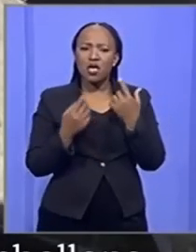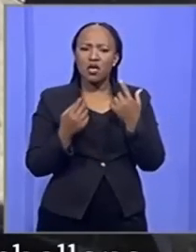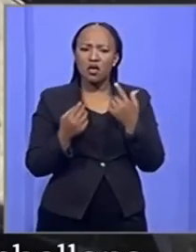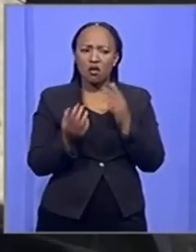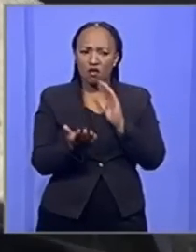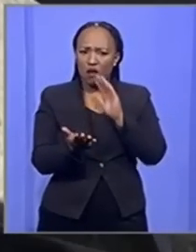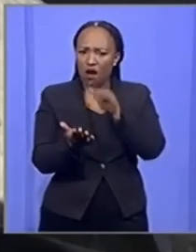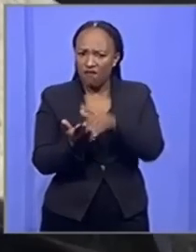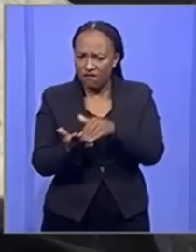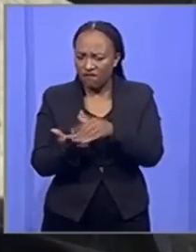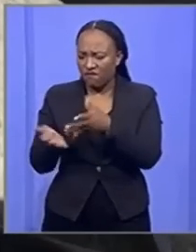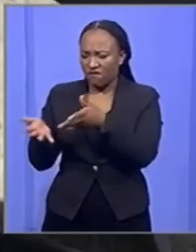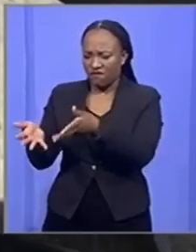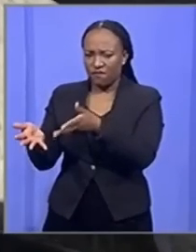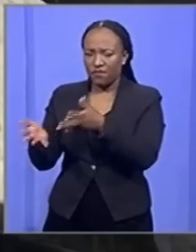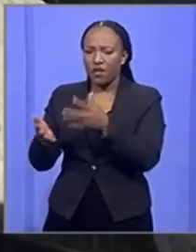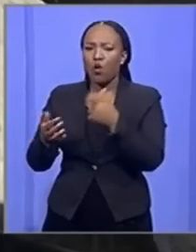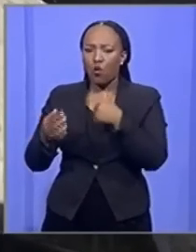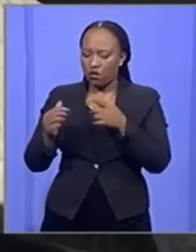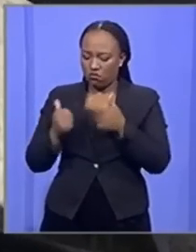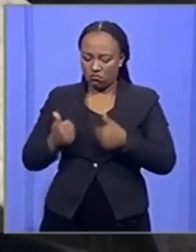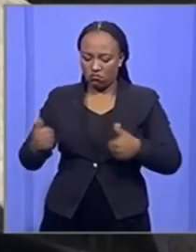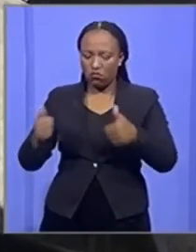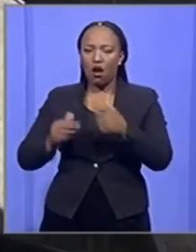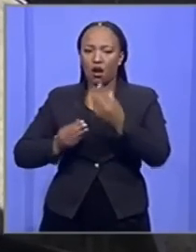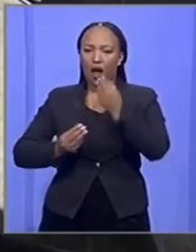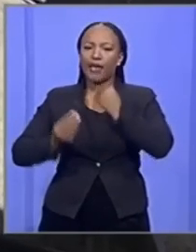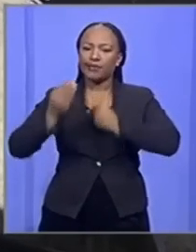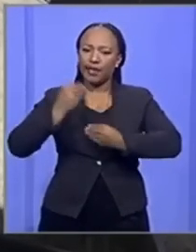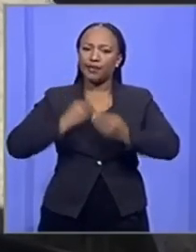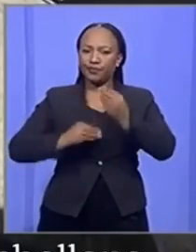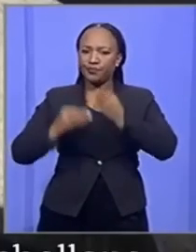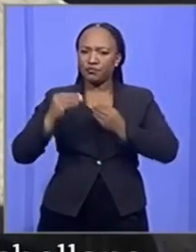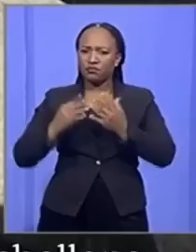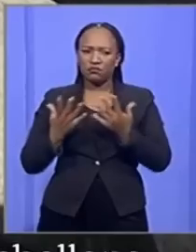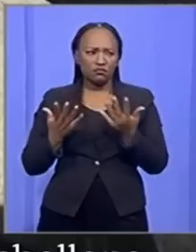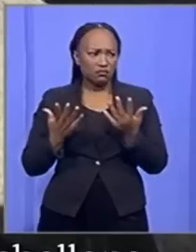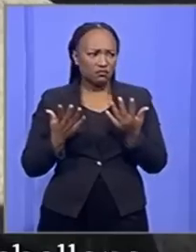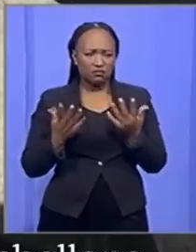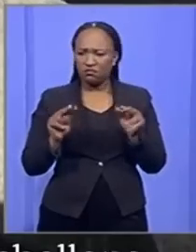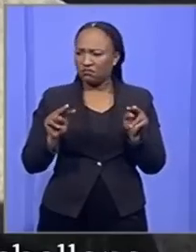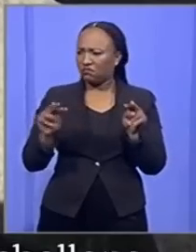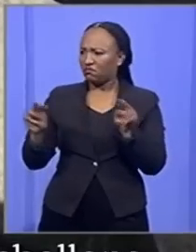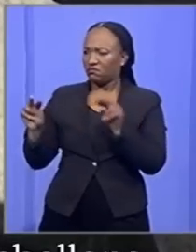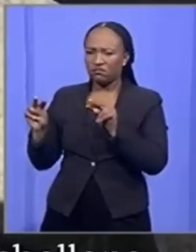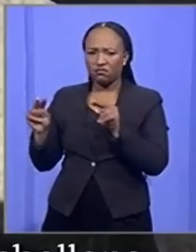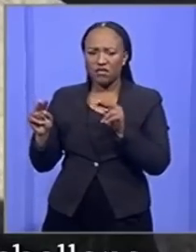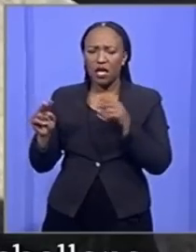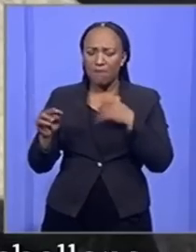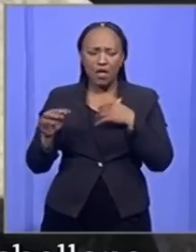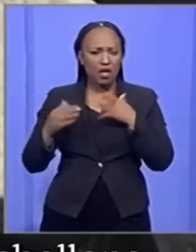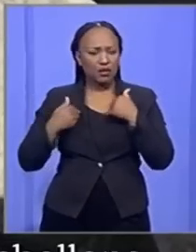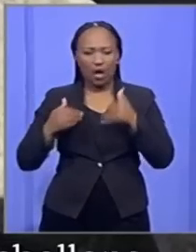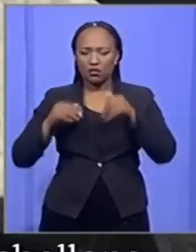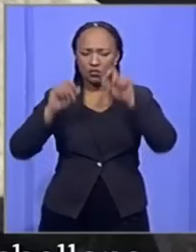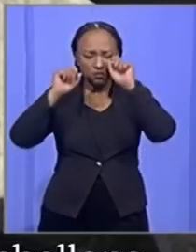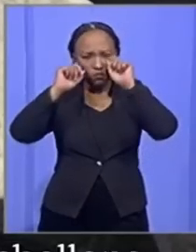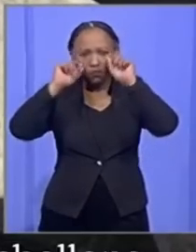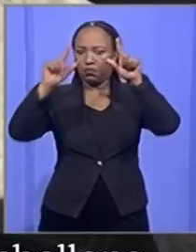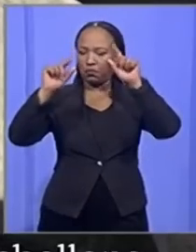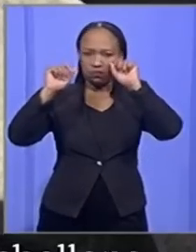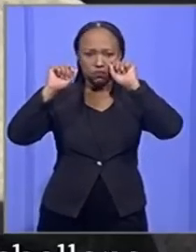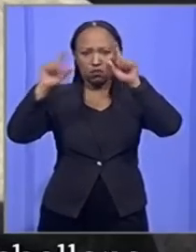raja mola re wa haika kale ke thomolla